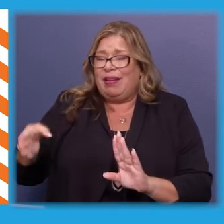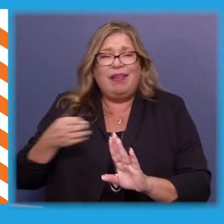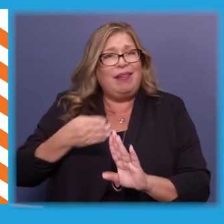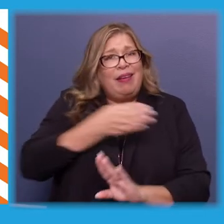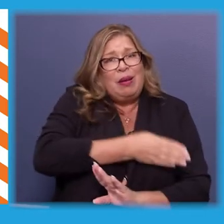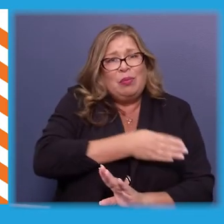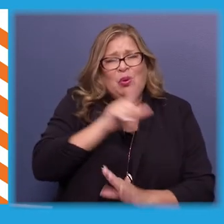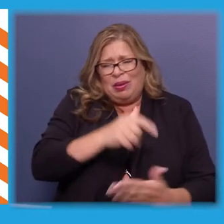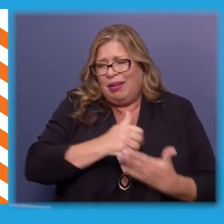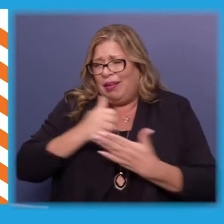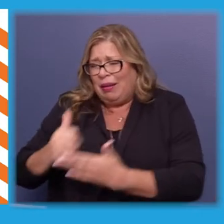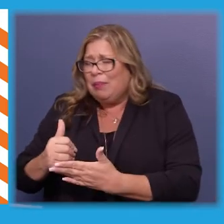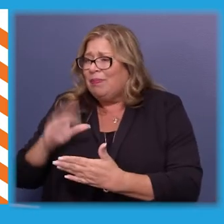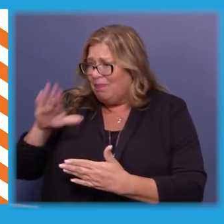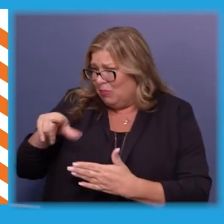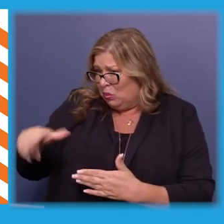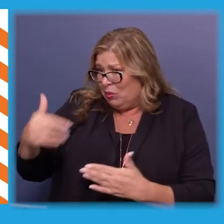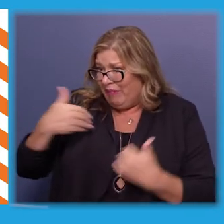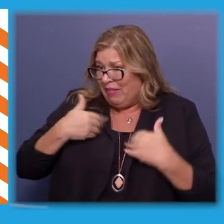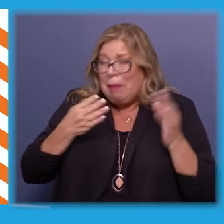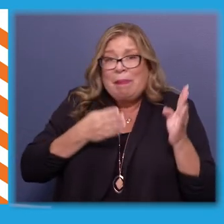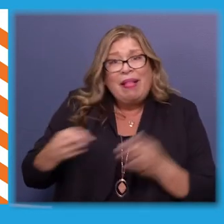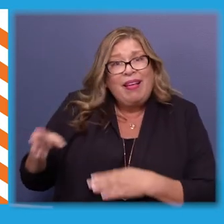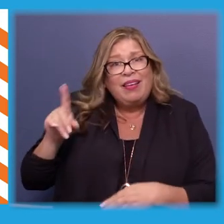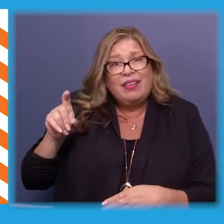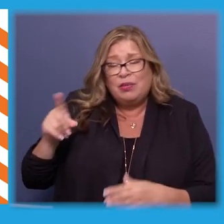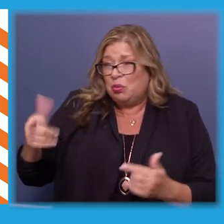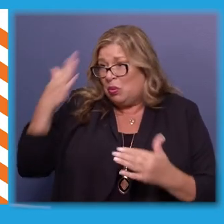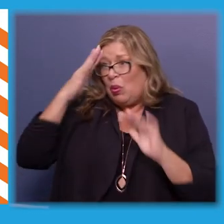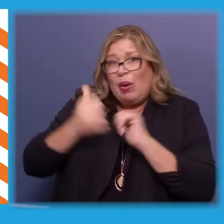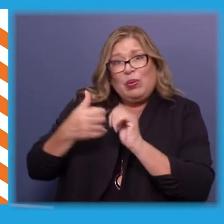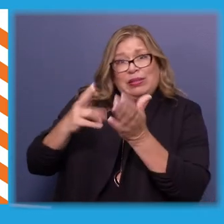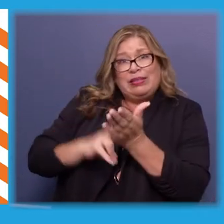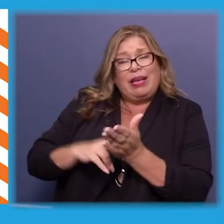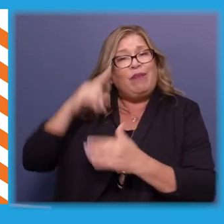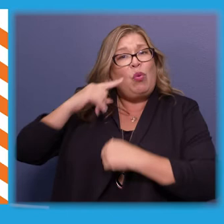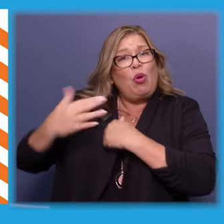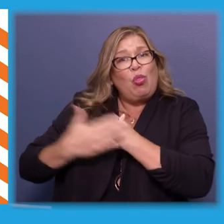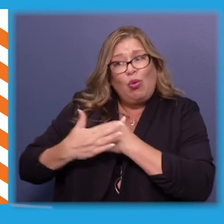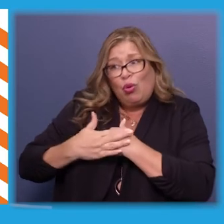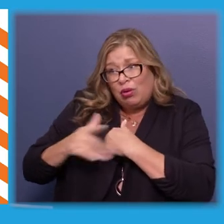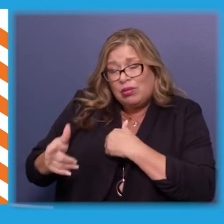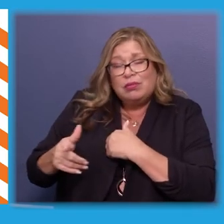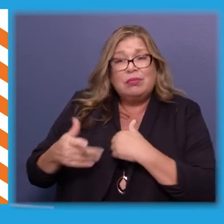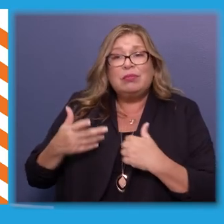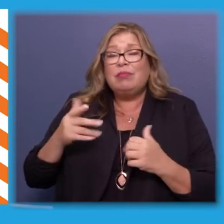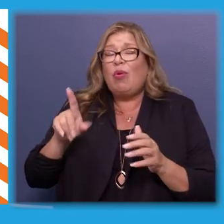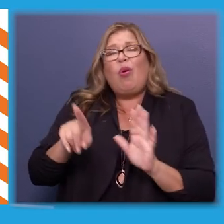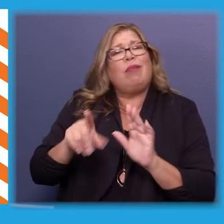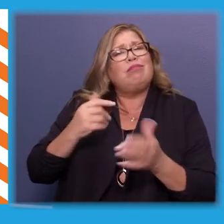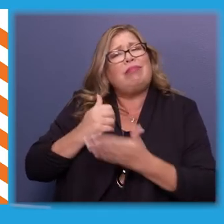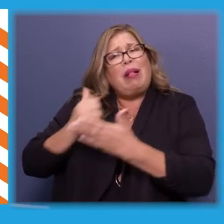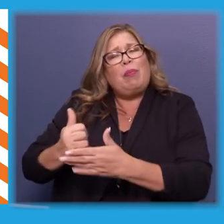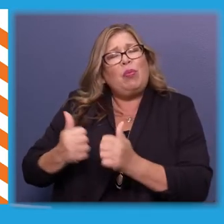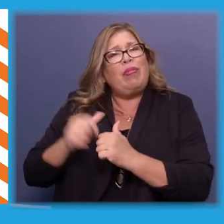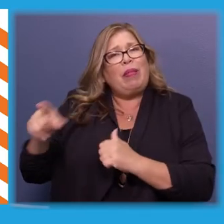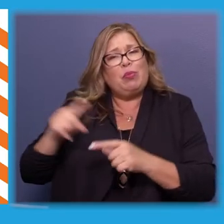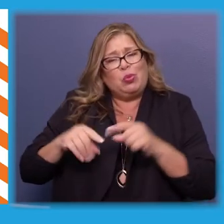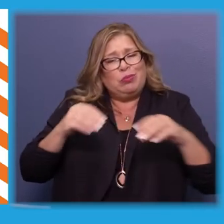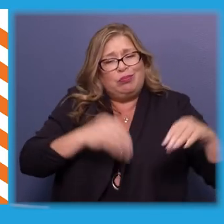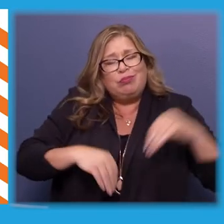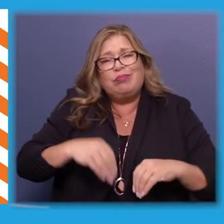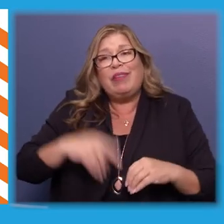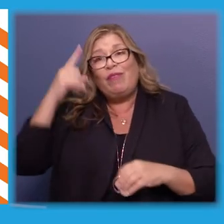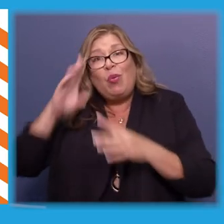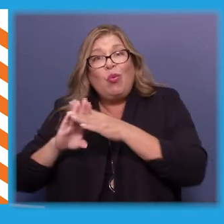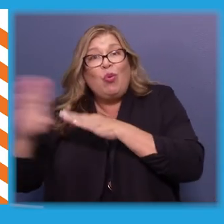to make a plan and to sign up for alerts and put together a go bag or a stay box and an